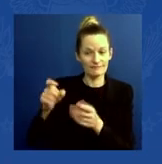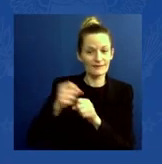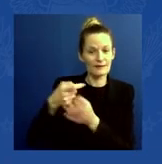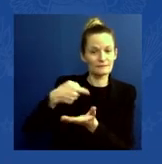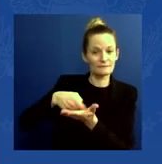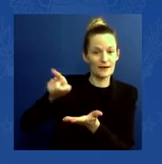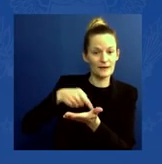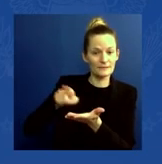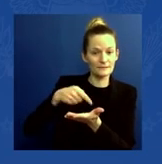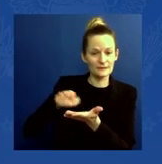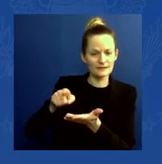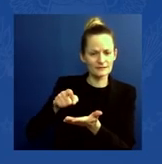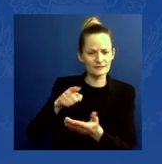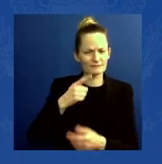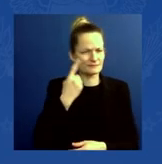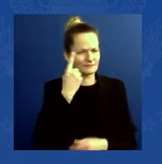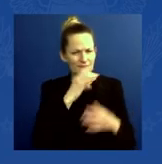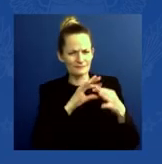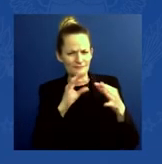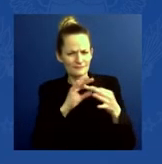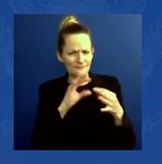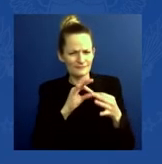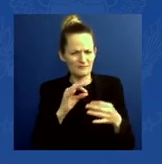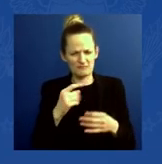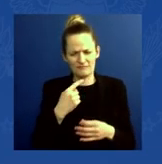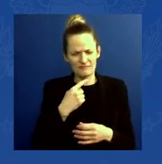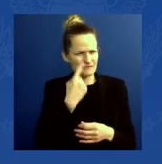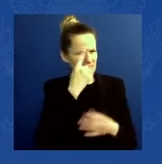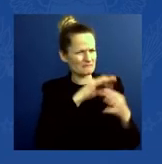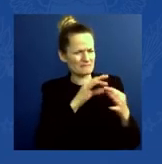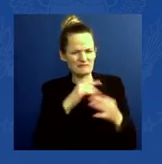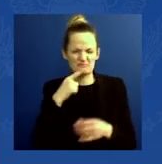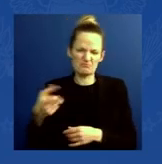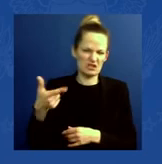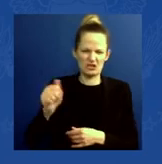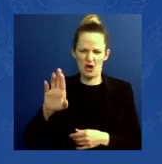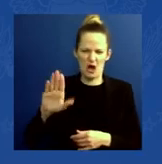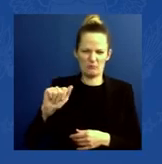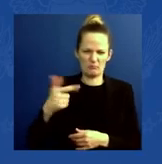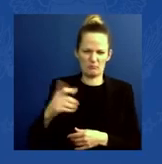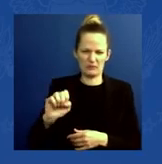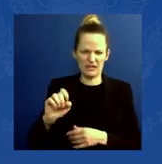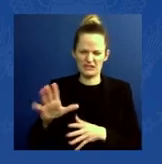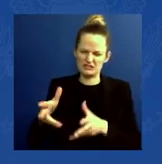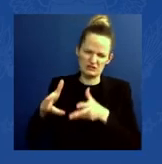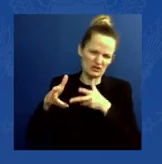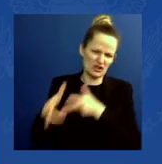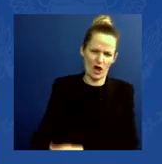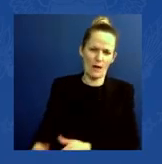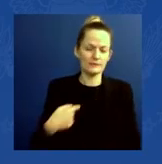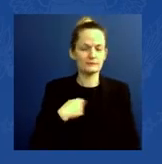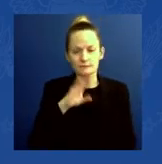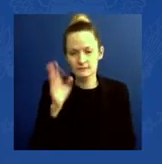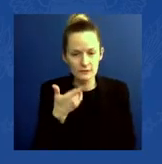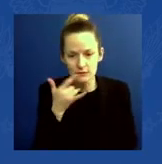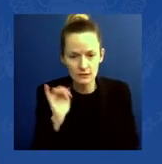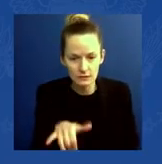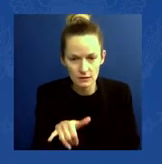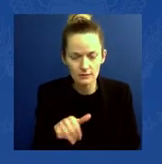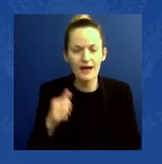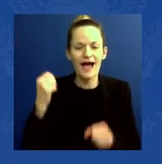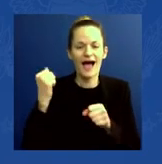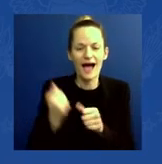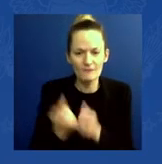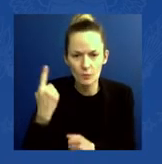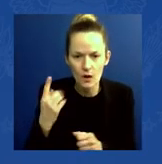$450,000. The number was what you had a The problem number with. I was referring to. Okay. Now, here's the thing. Sure. If in fact, because of the outrageous